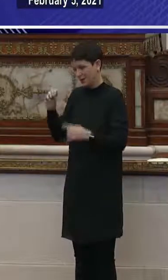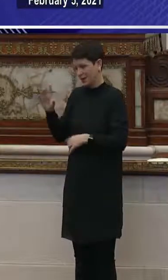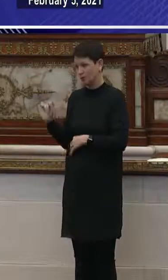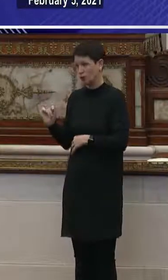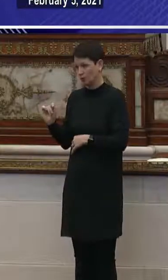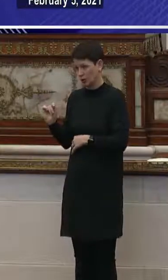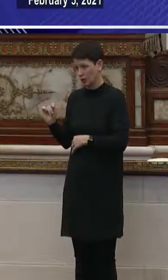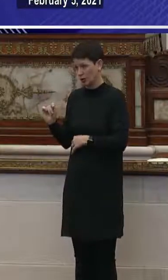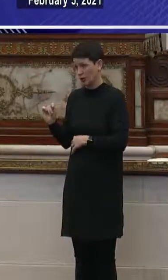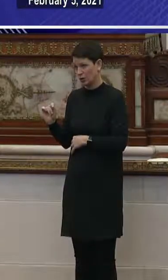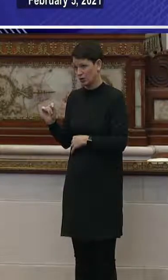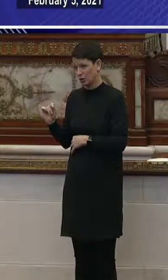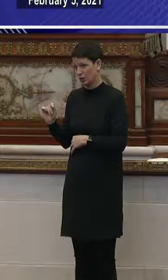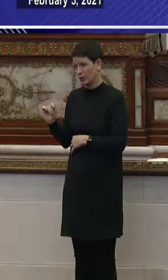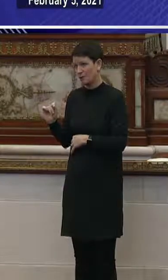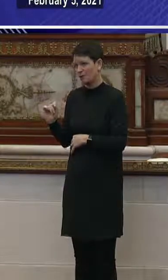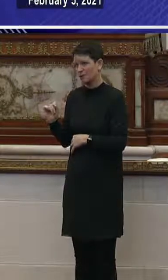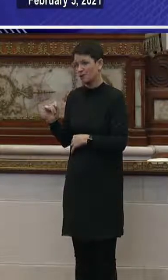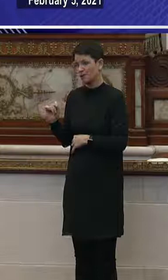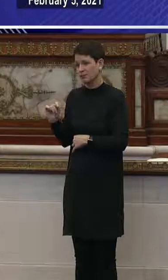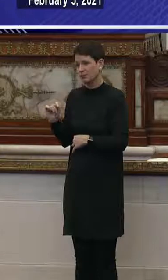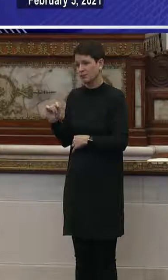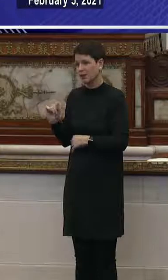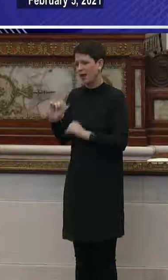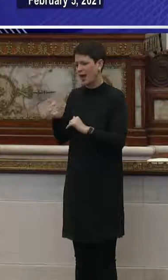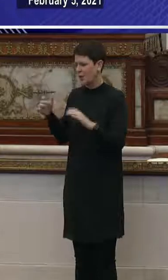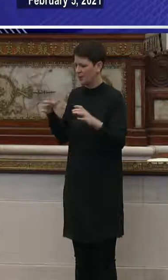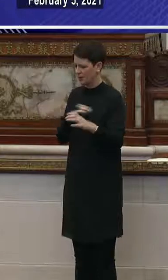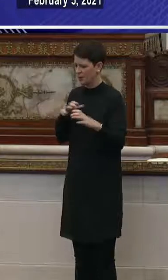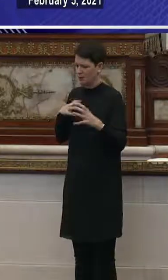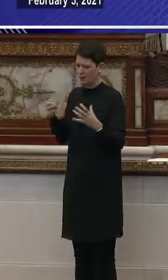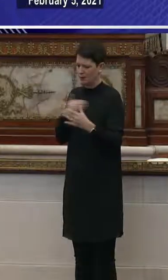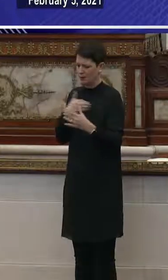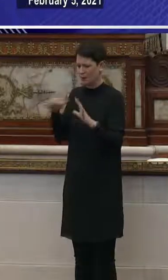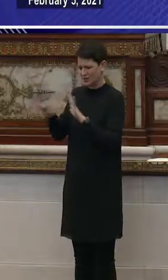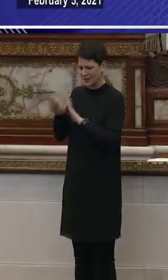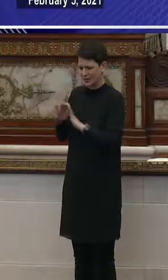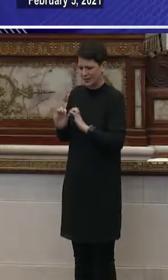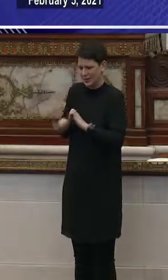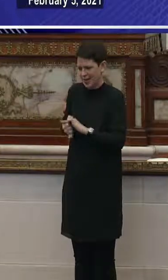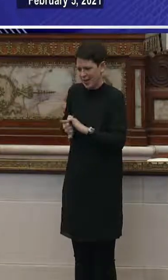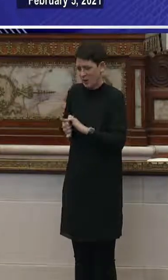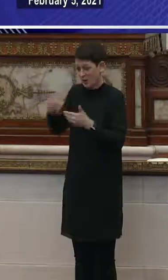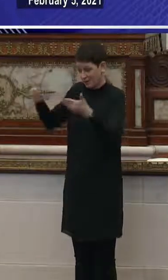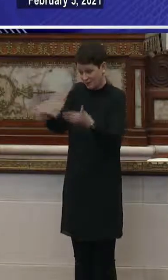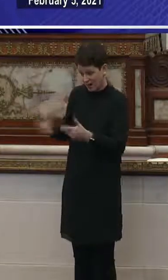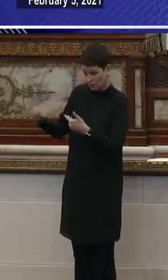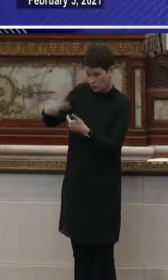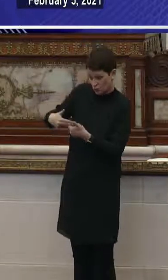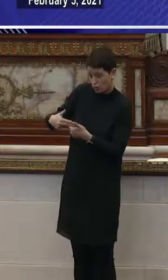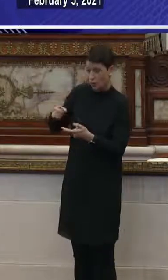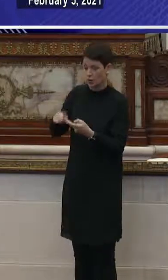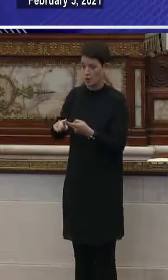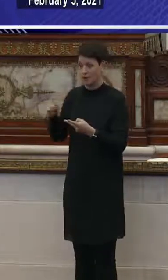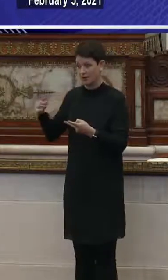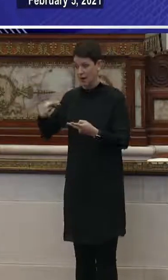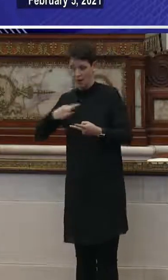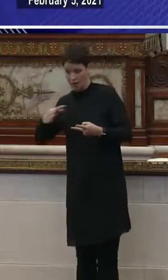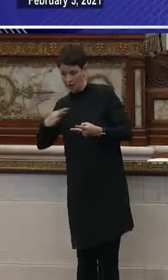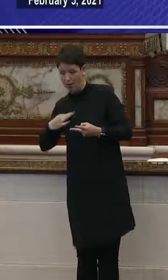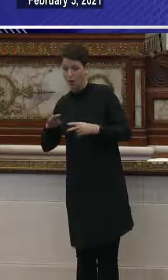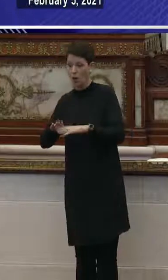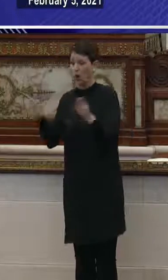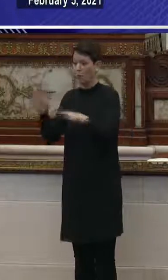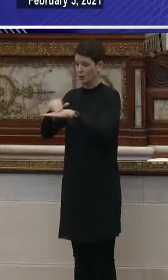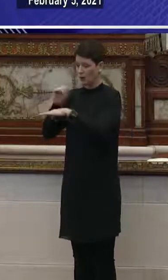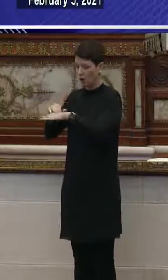How were those committee members selected? Were they invited to join? Was it some type of open call